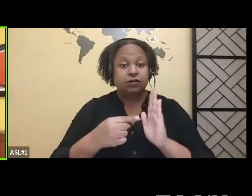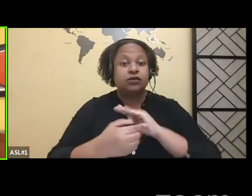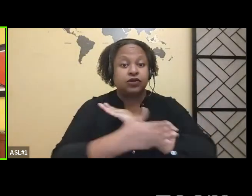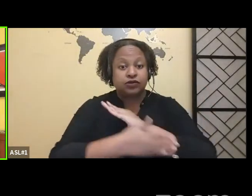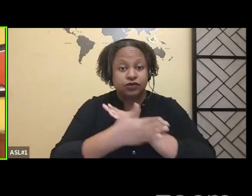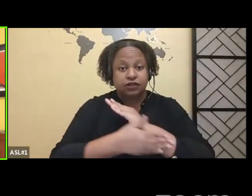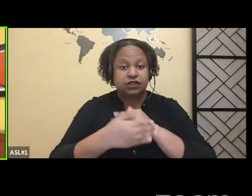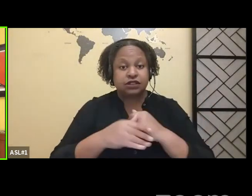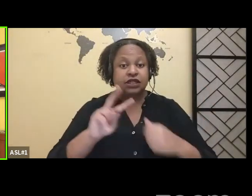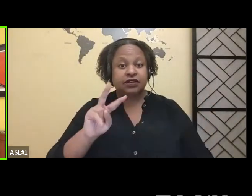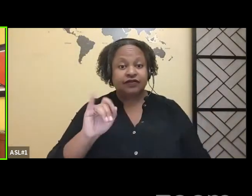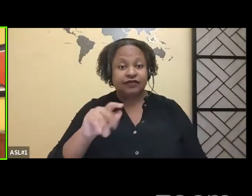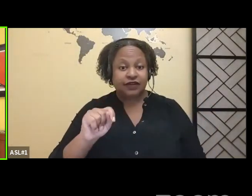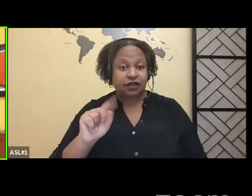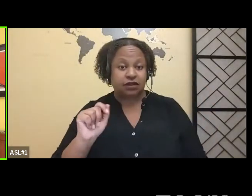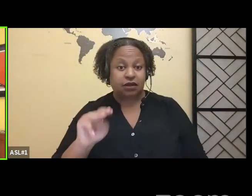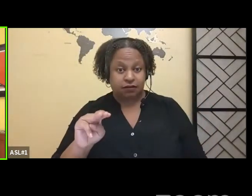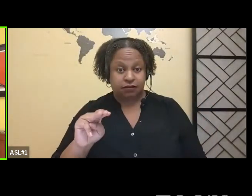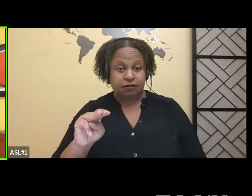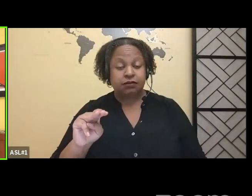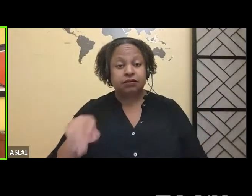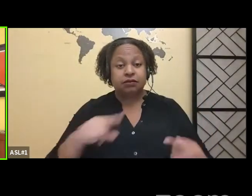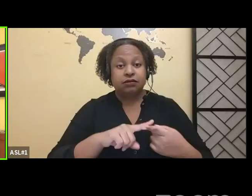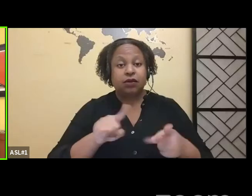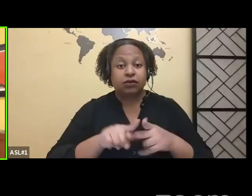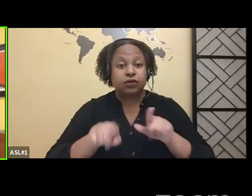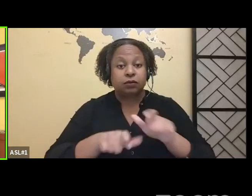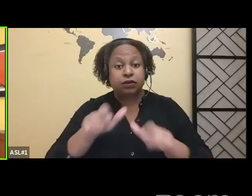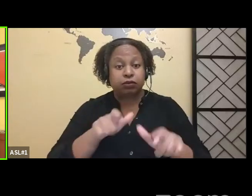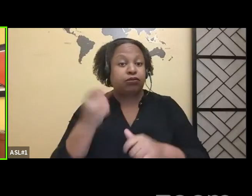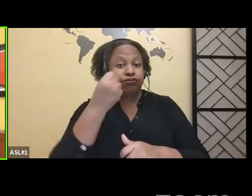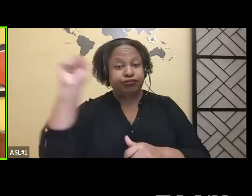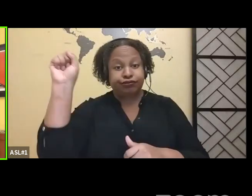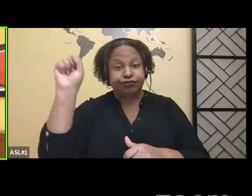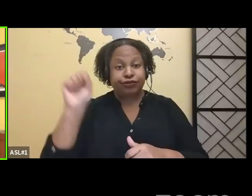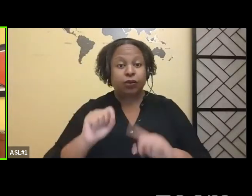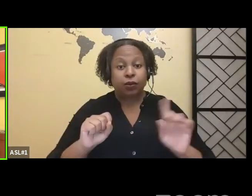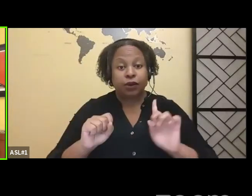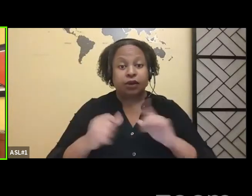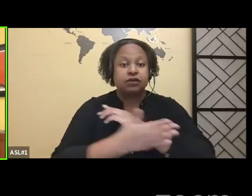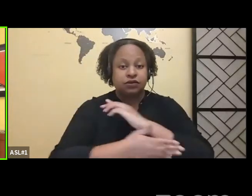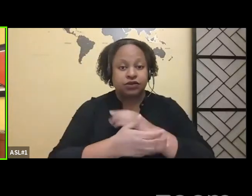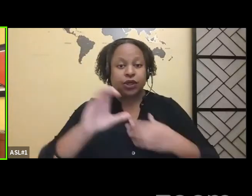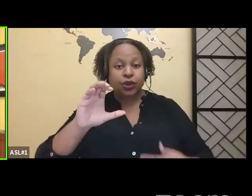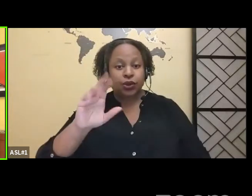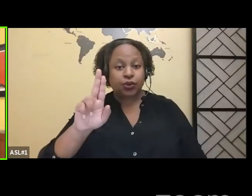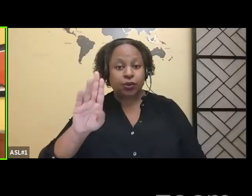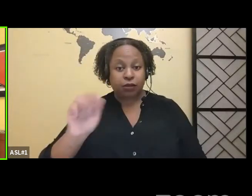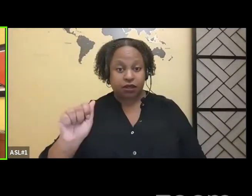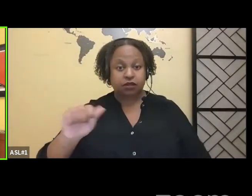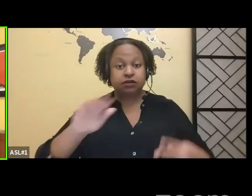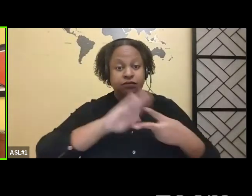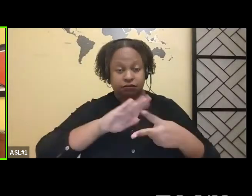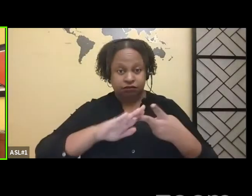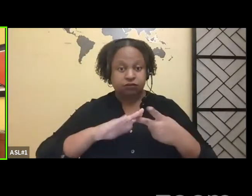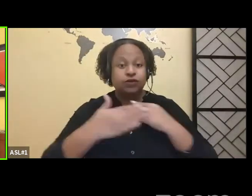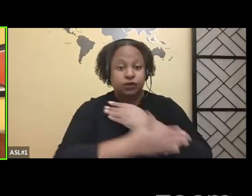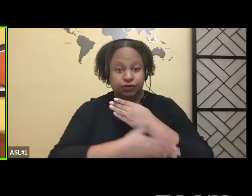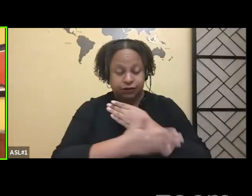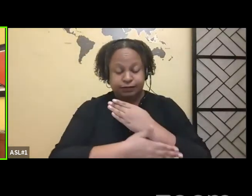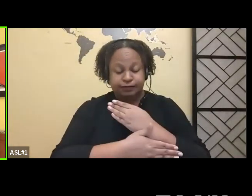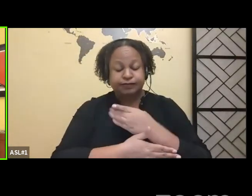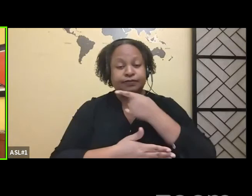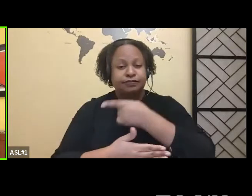and revolutionary peoples in Cuba. And he noticed that in those struggles,